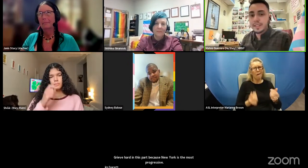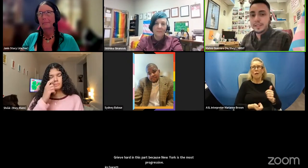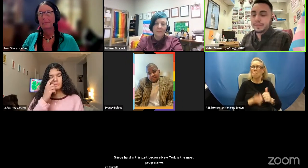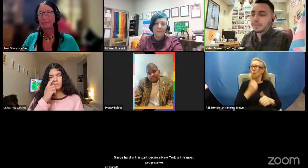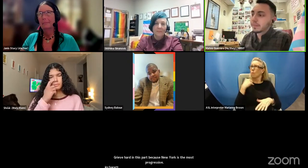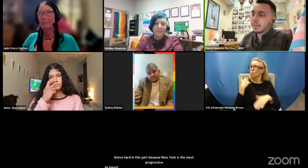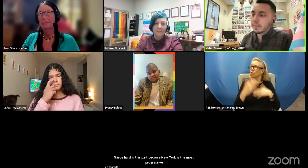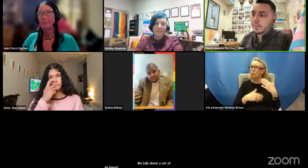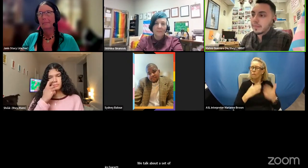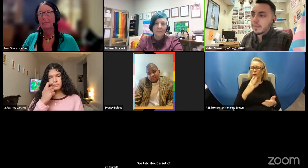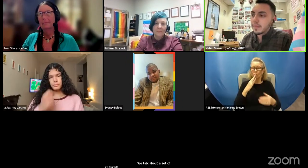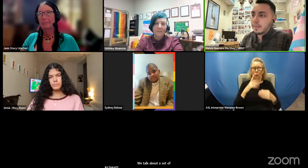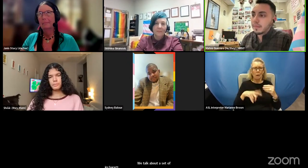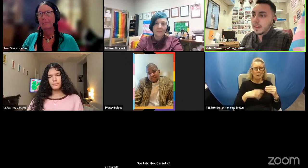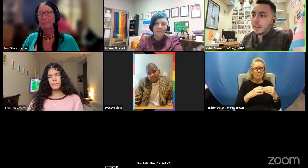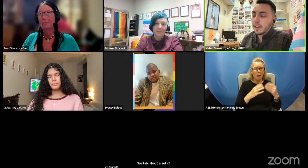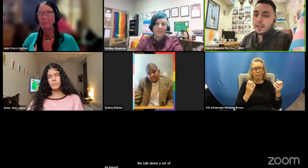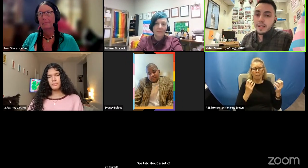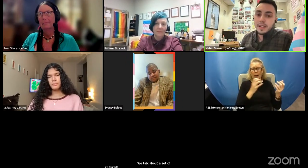about clinics.